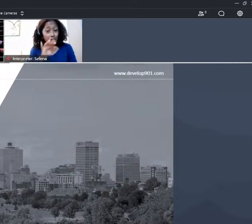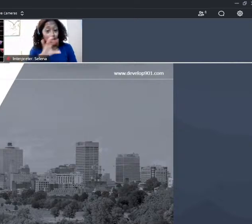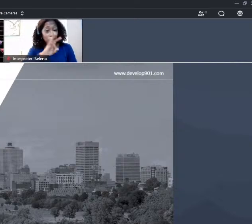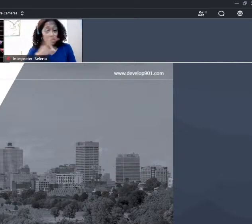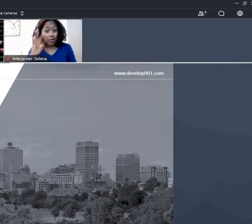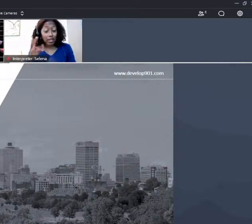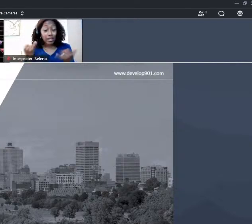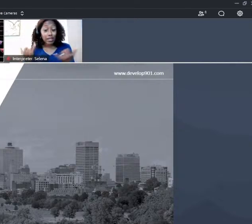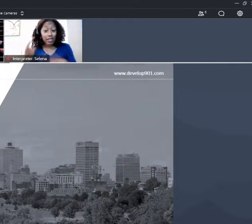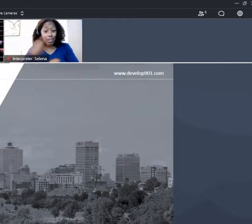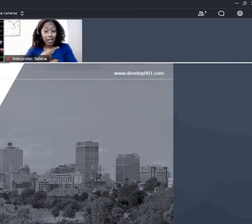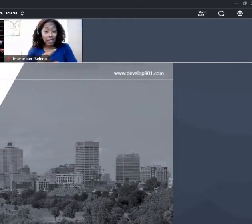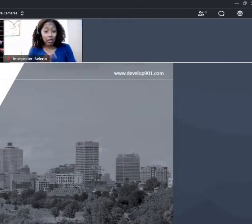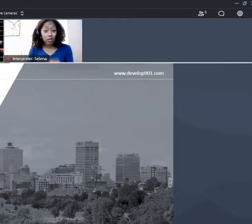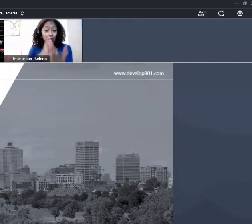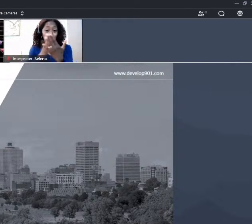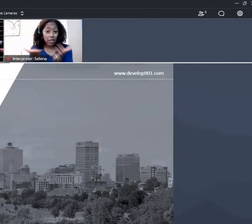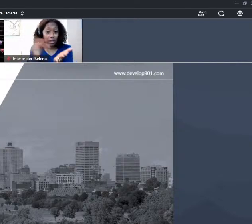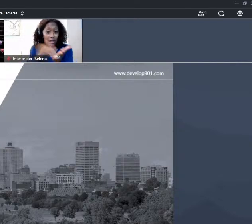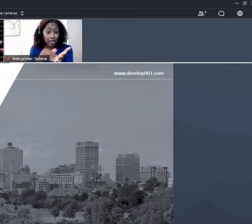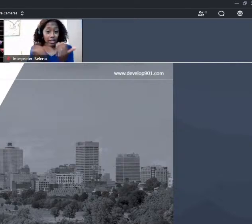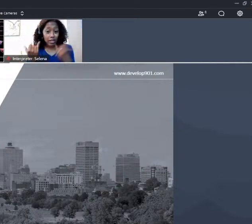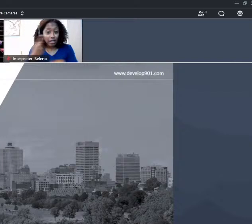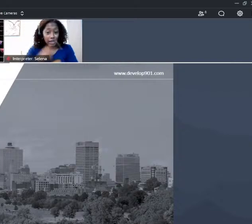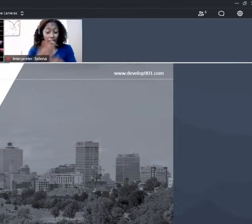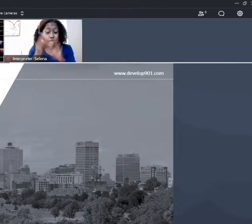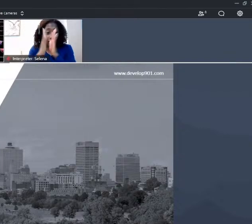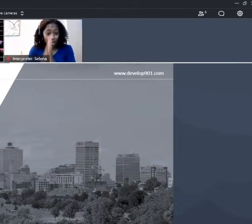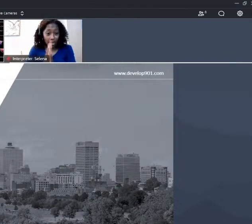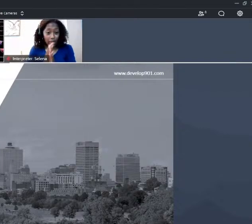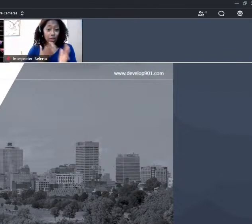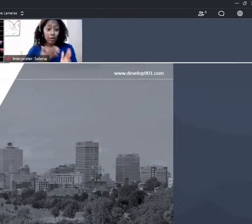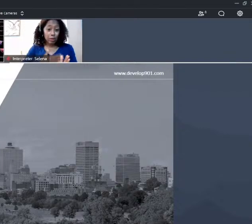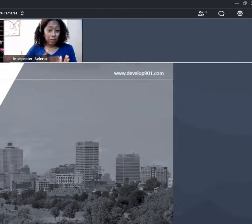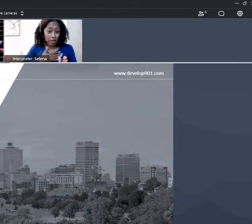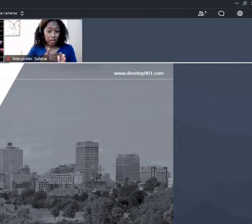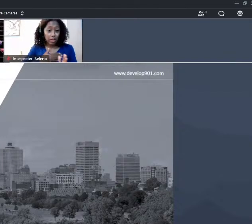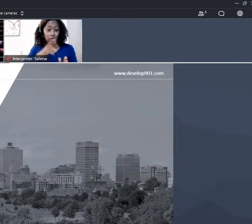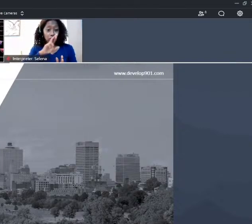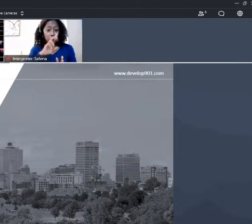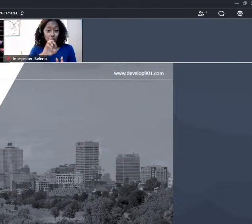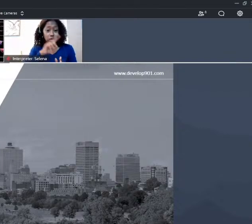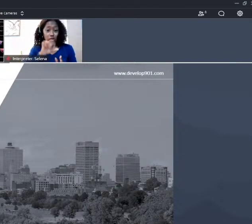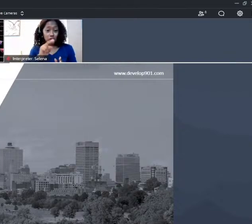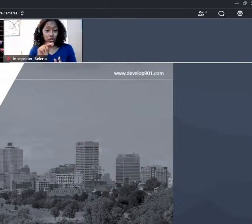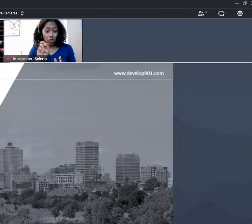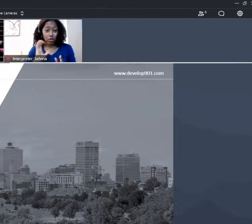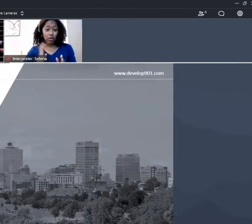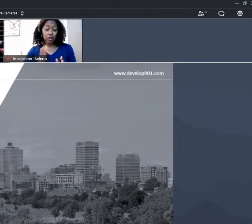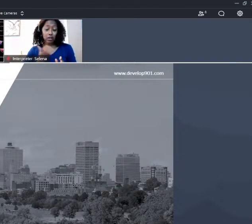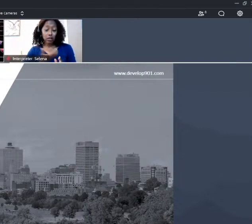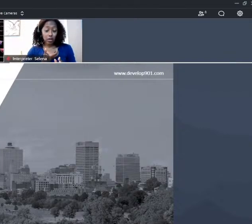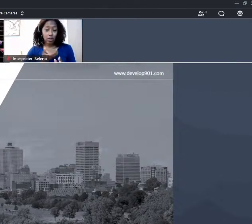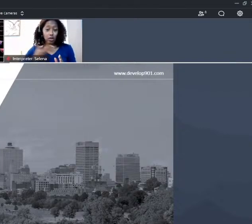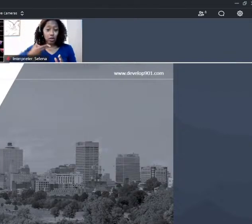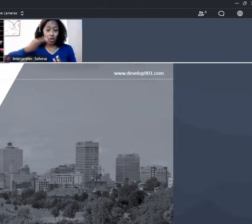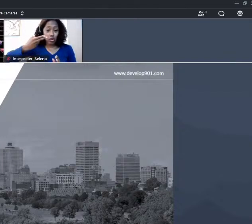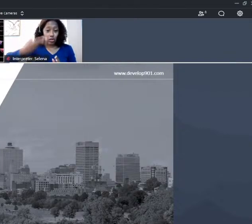you again today, asking you to approve our rezoning as a historic overlay district in